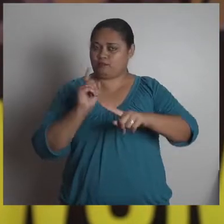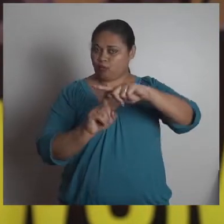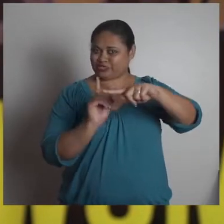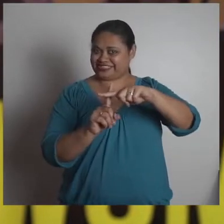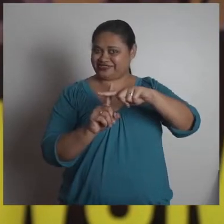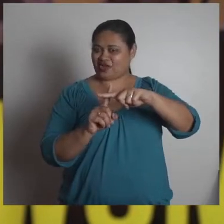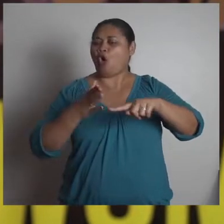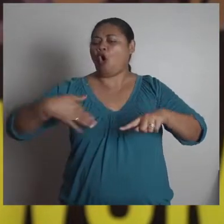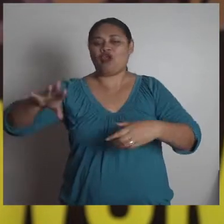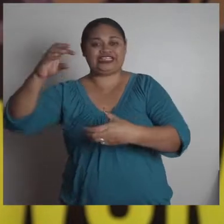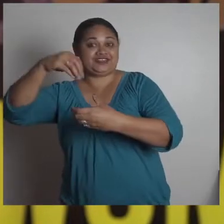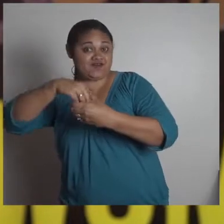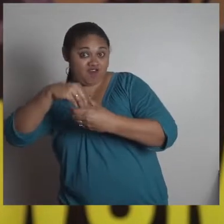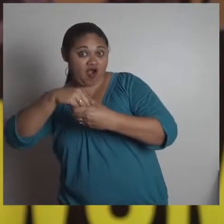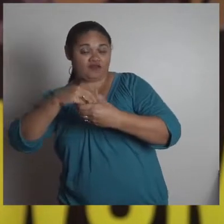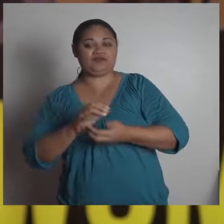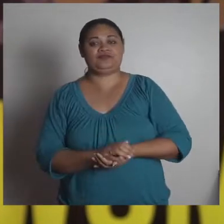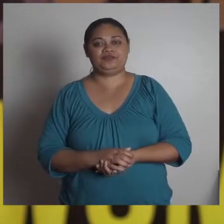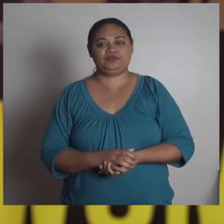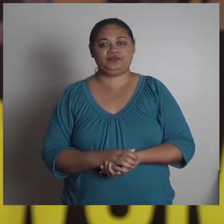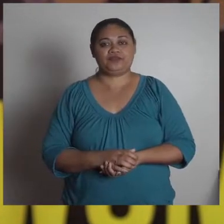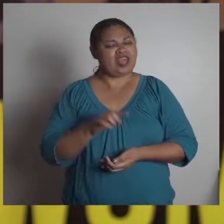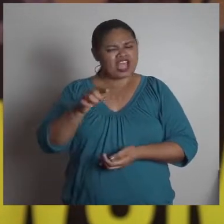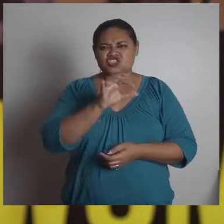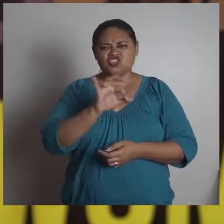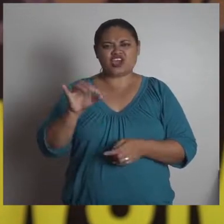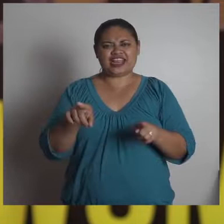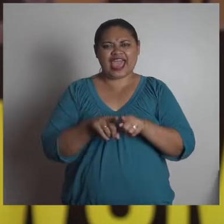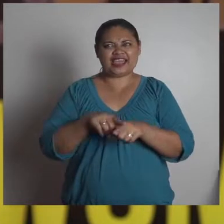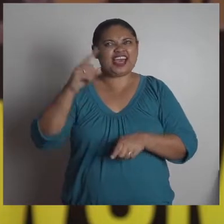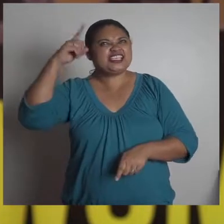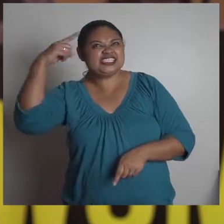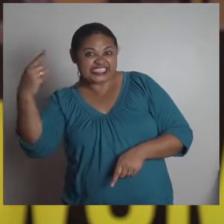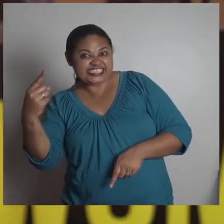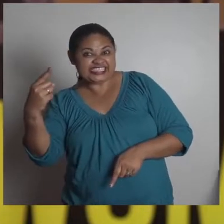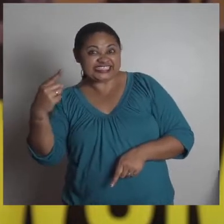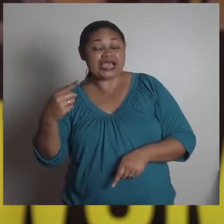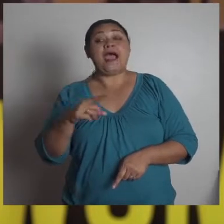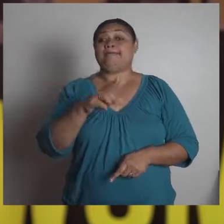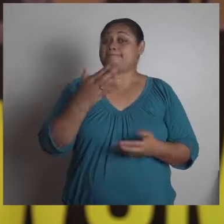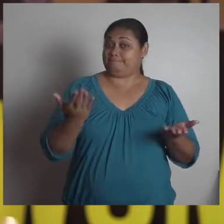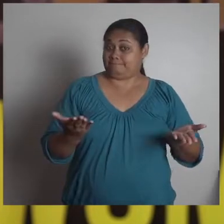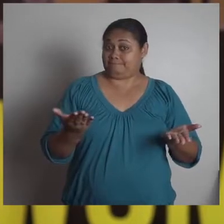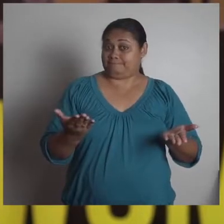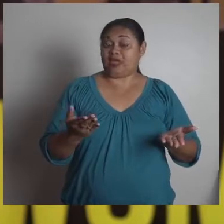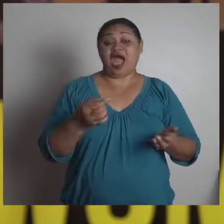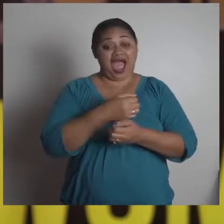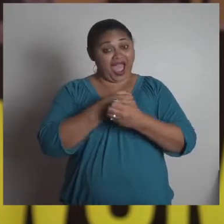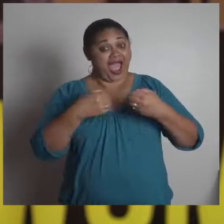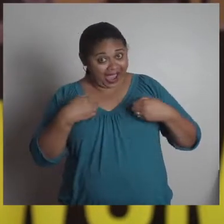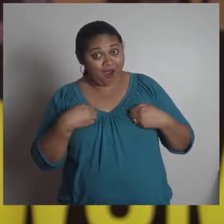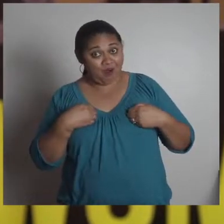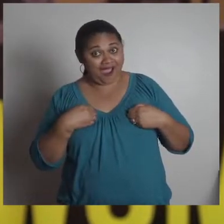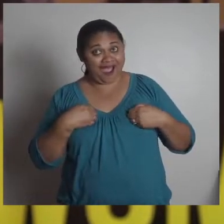exchanges have to be positive for everyone who's involved. And that's not a silly, naive kind of